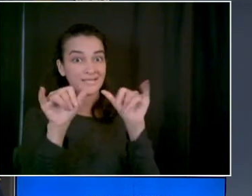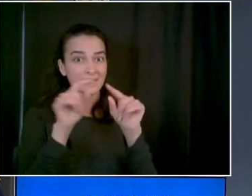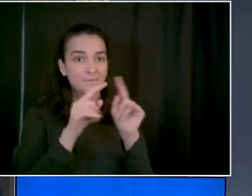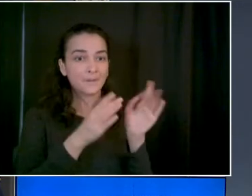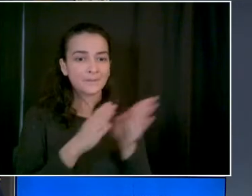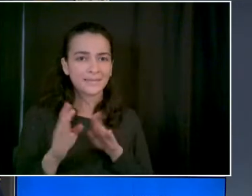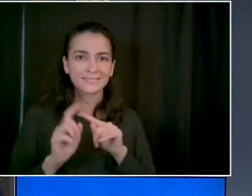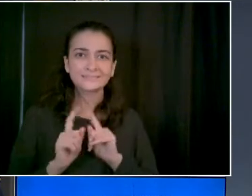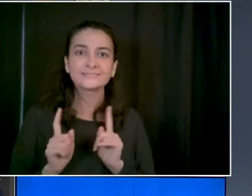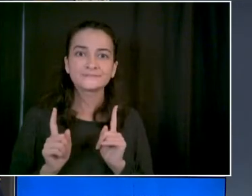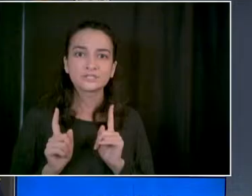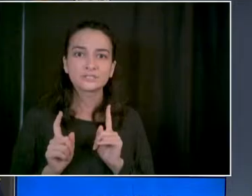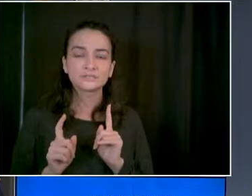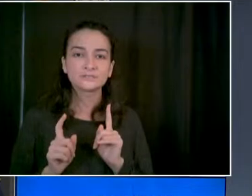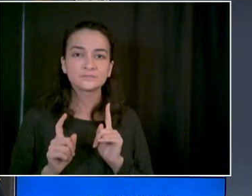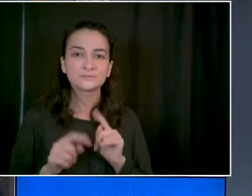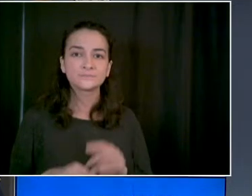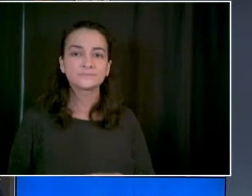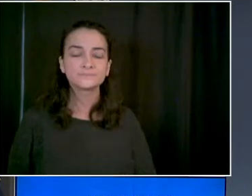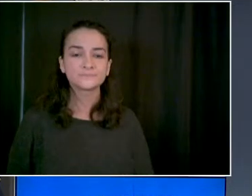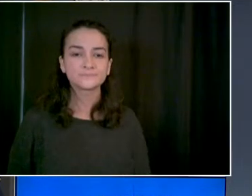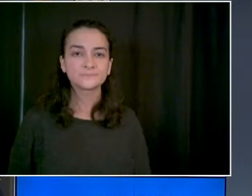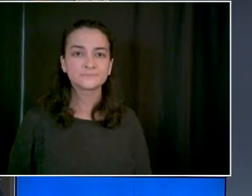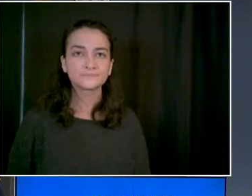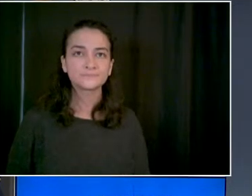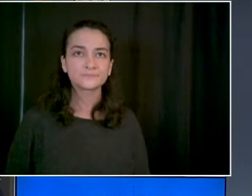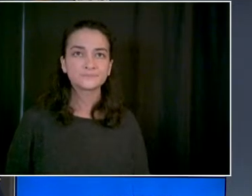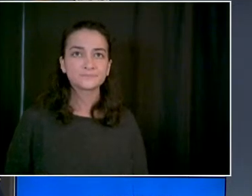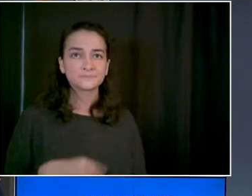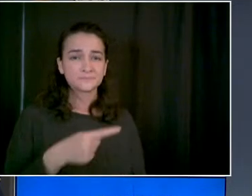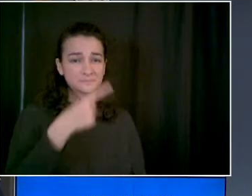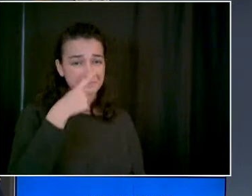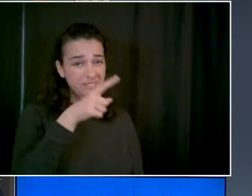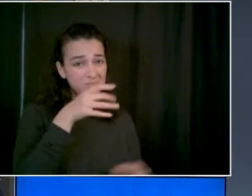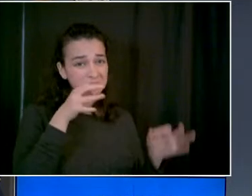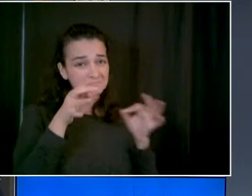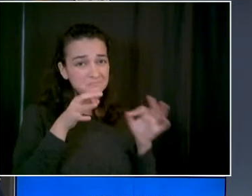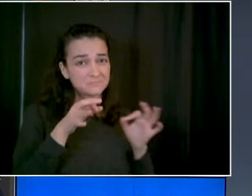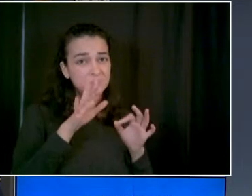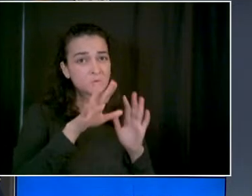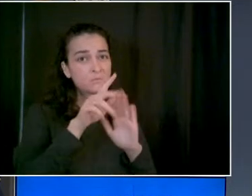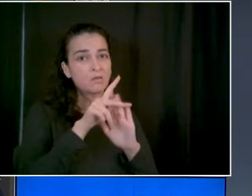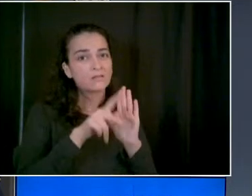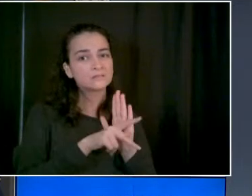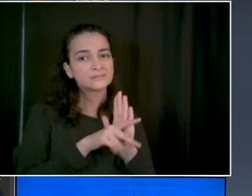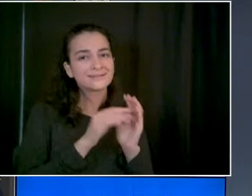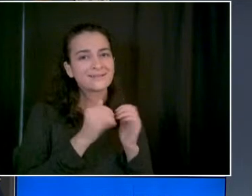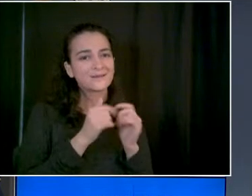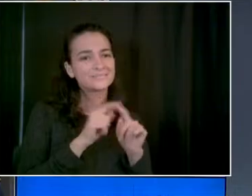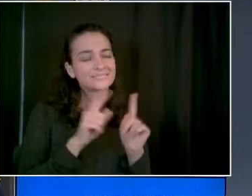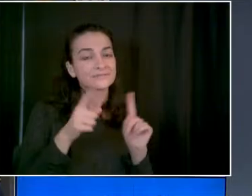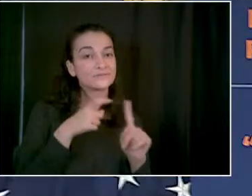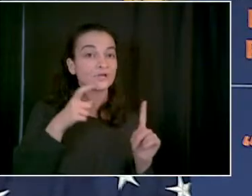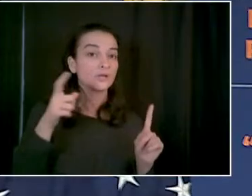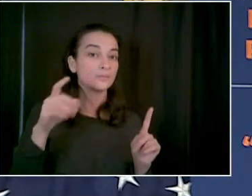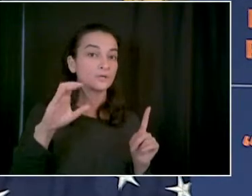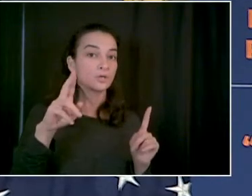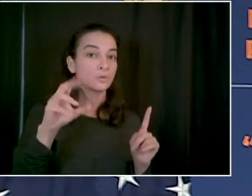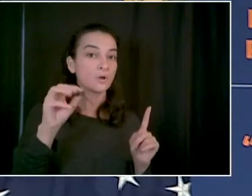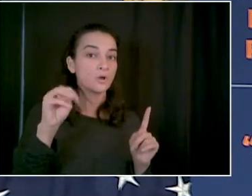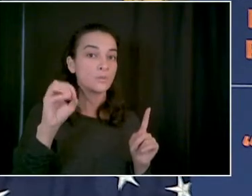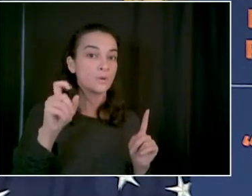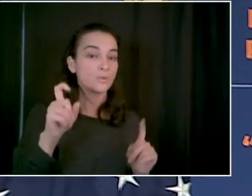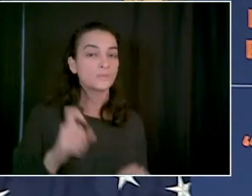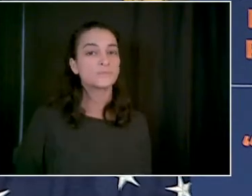you've enacted that you would like to highlight that makes you different from the way the governor would do this? I'm not sure if I ever heard Andrew Cuomo talk